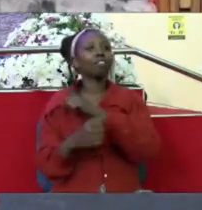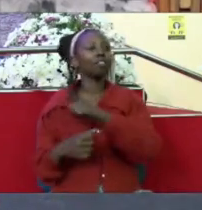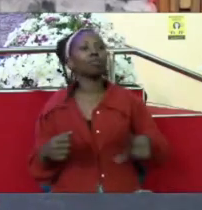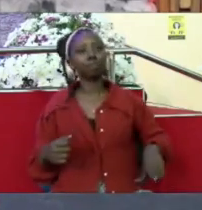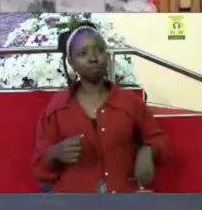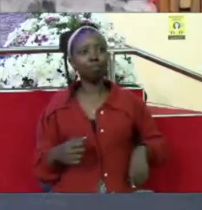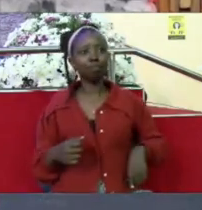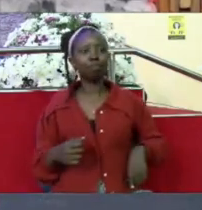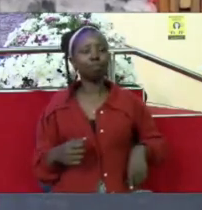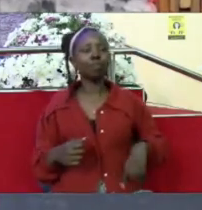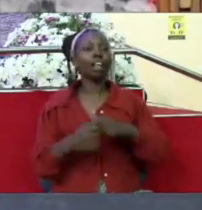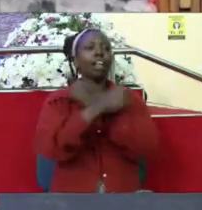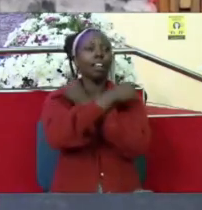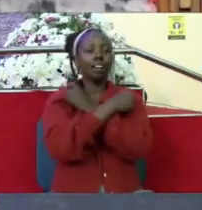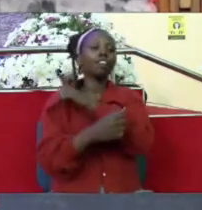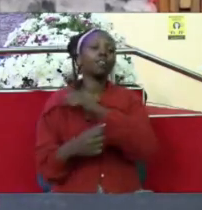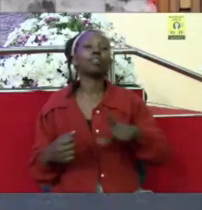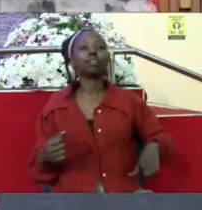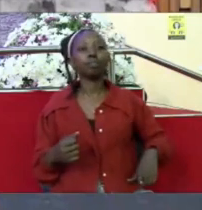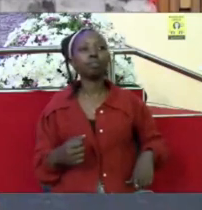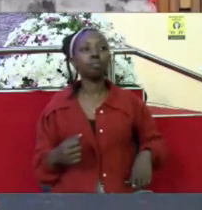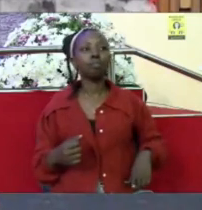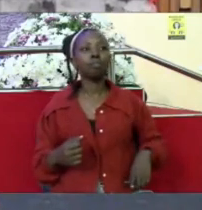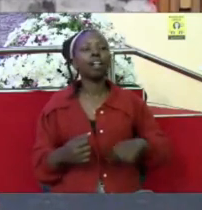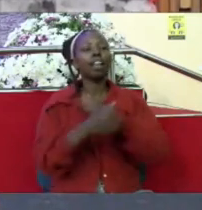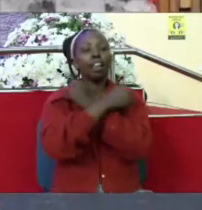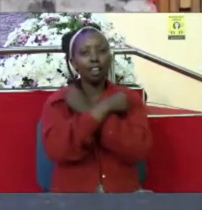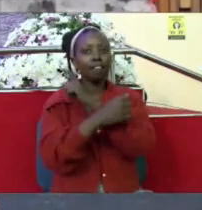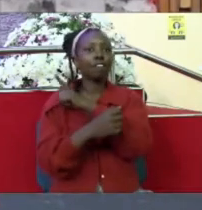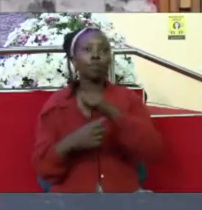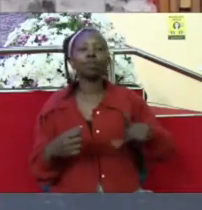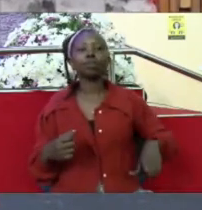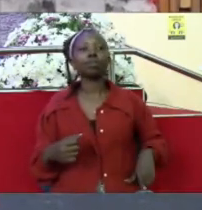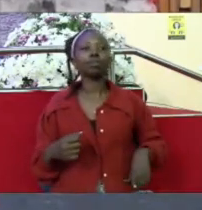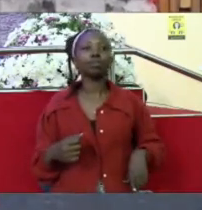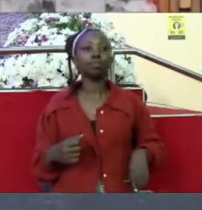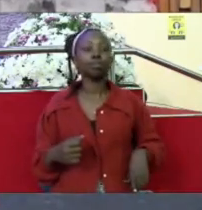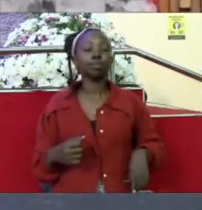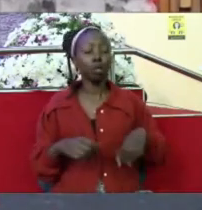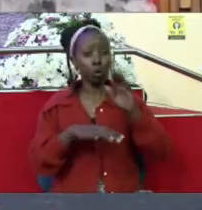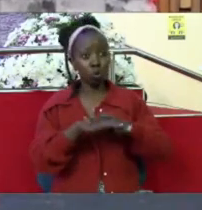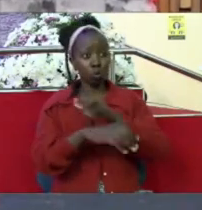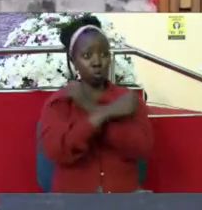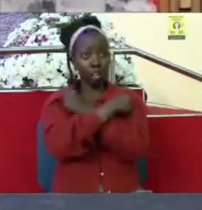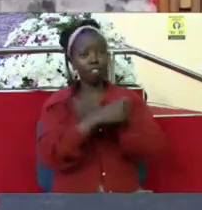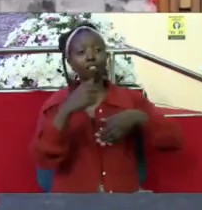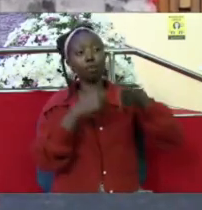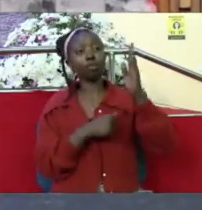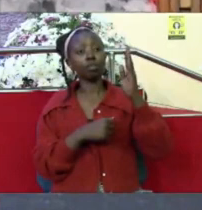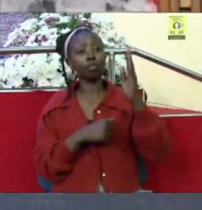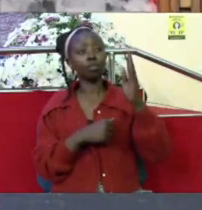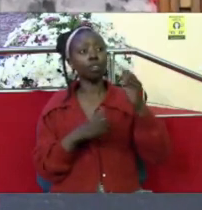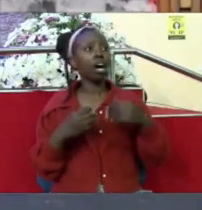Yesu. I love the Lord Jesus. Nampenda Bwana Yesu. I love the Lord Jesus. Nampenda Bwana Yesu. It's good to love him. Ni vyema kumpenda. Are there